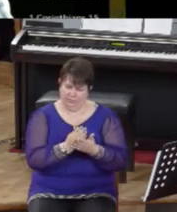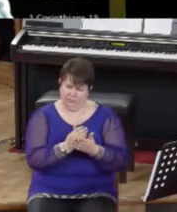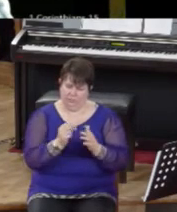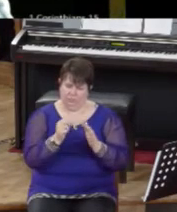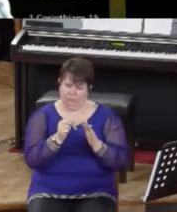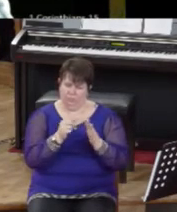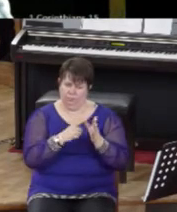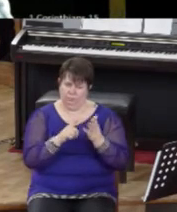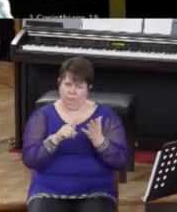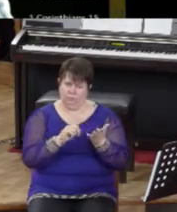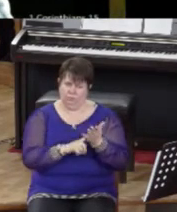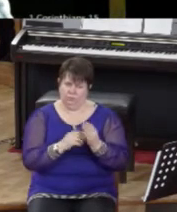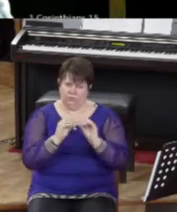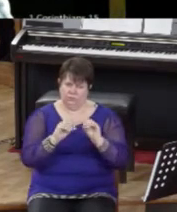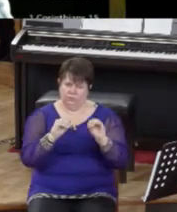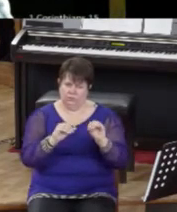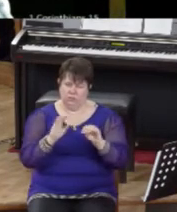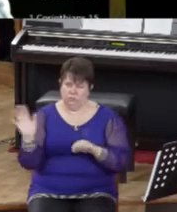is expounding,